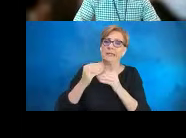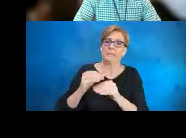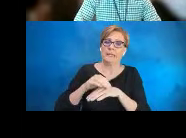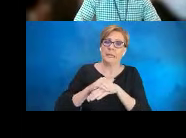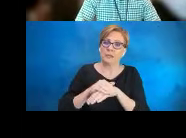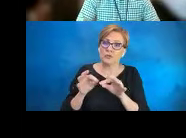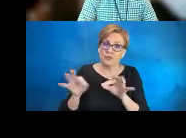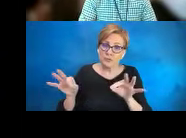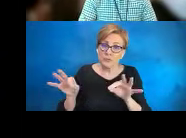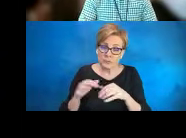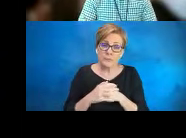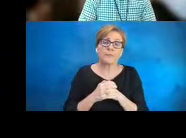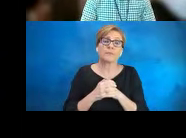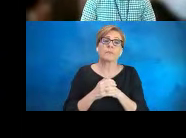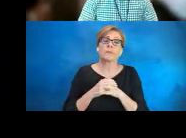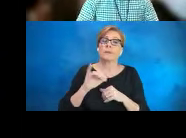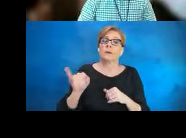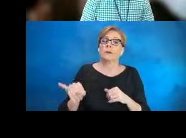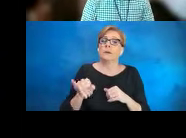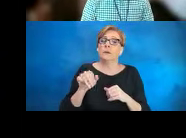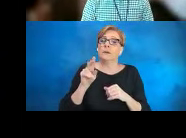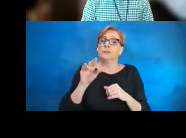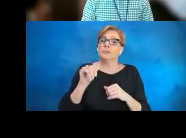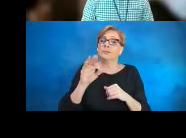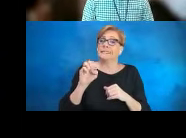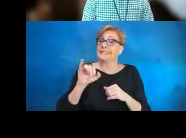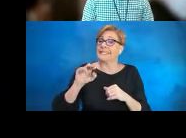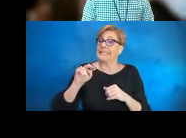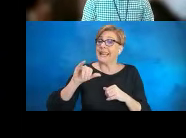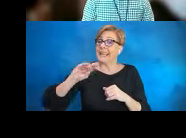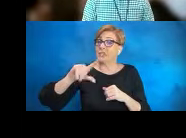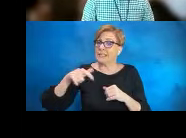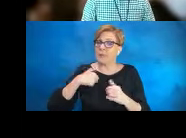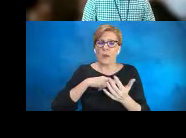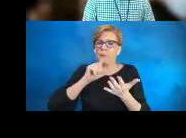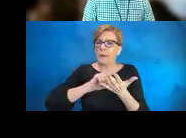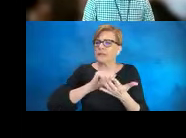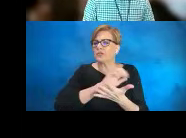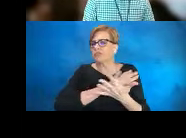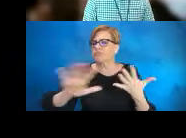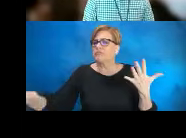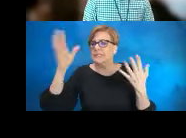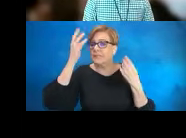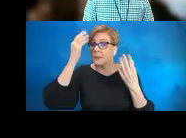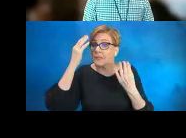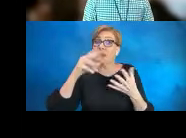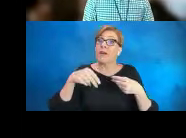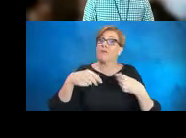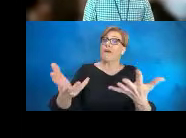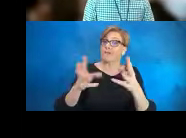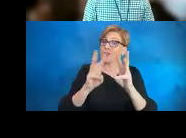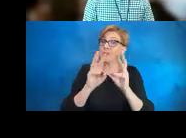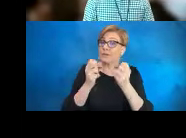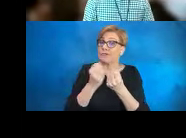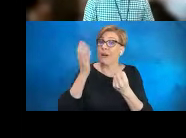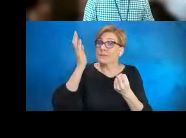Justice and Aging produces a wealth of information on a variety of topics, like the webinar you're viewing today, along